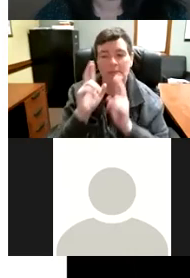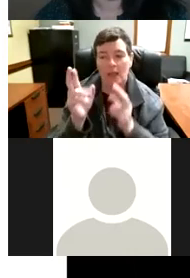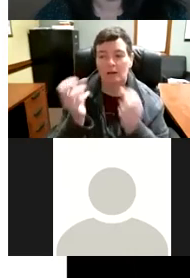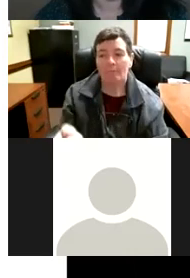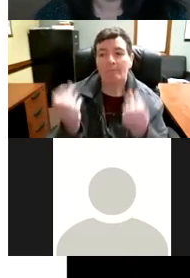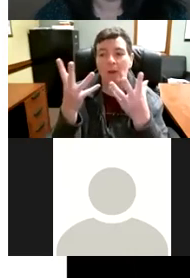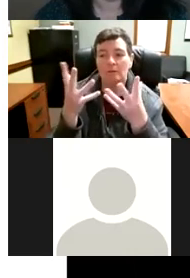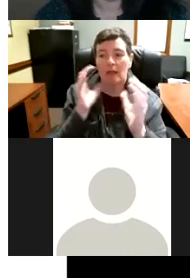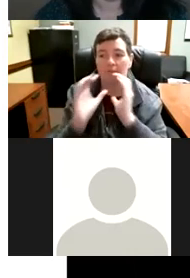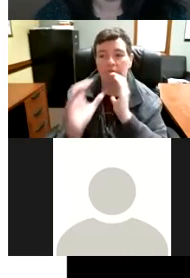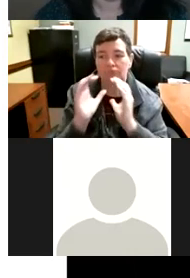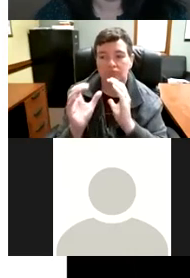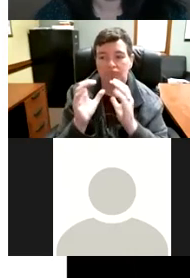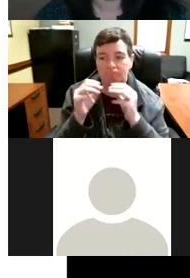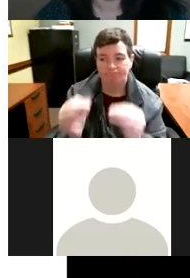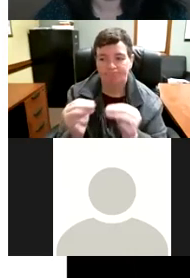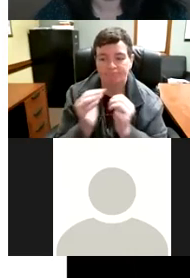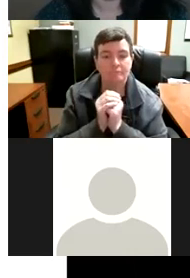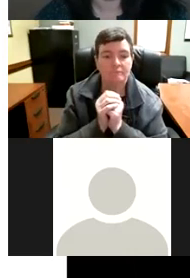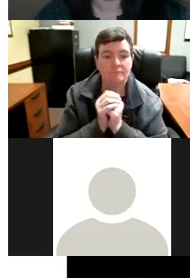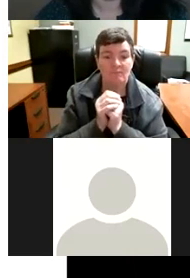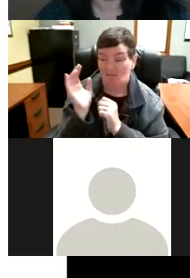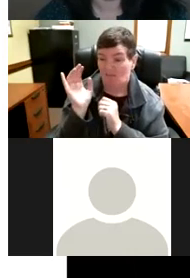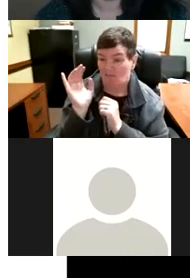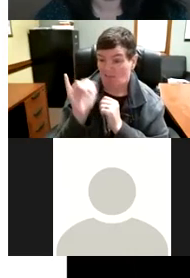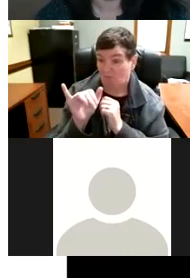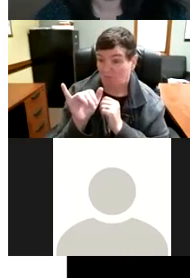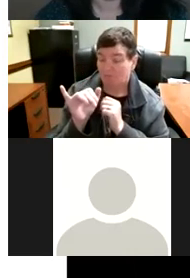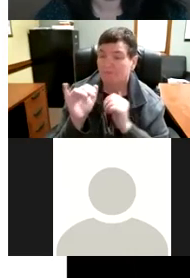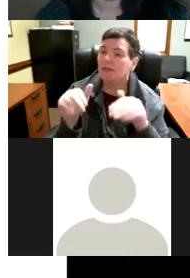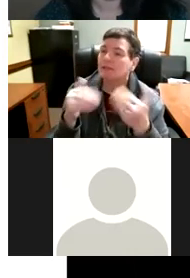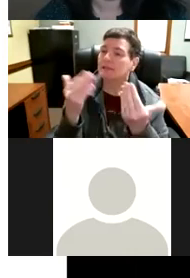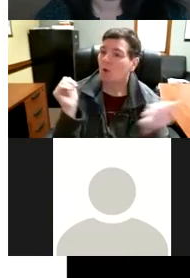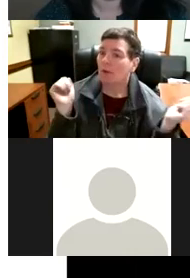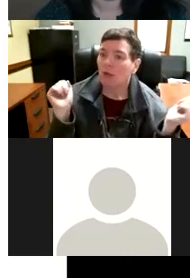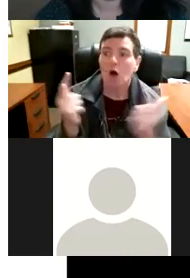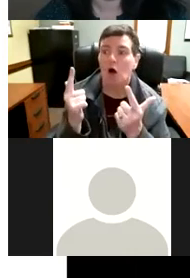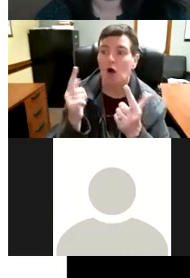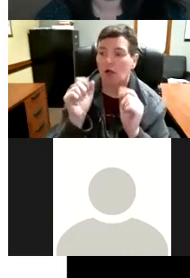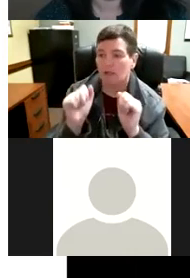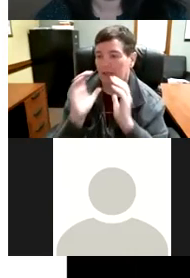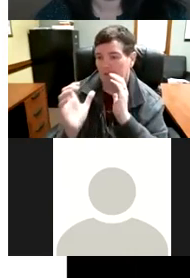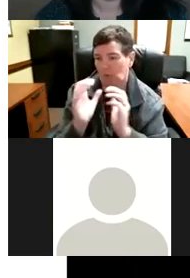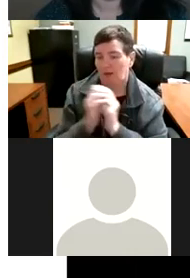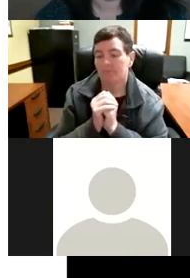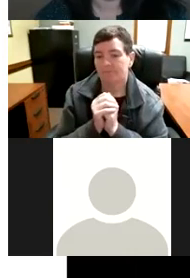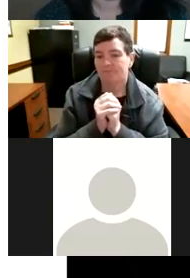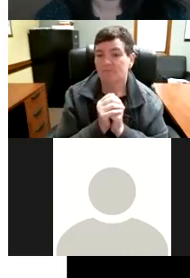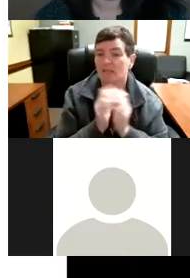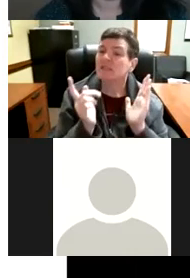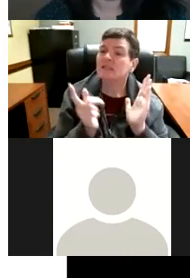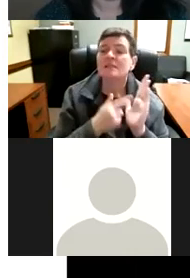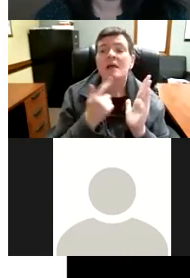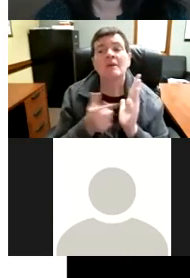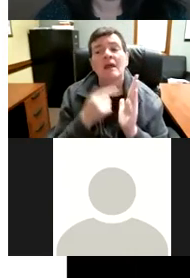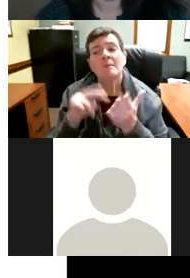multimodal communication. Multimodal communication is the way that we all can communicate.